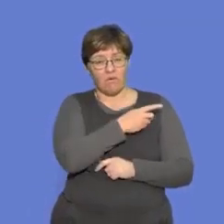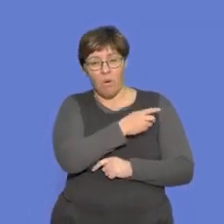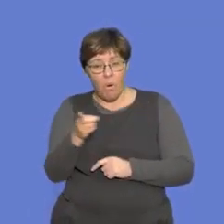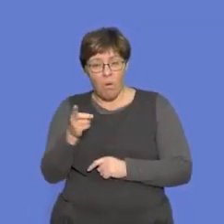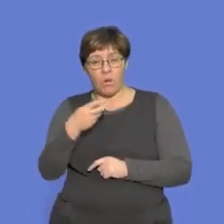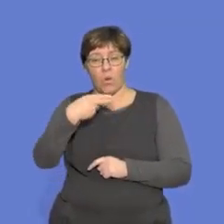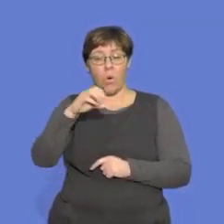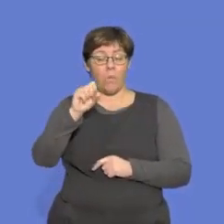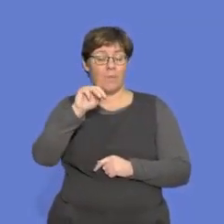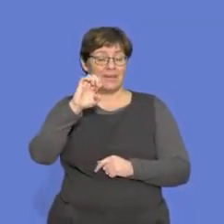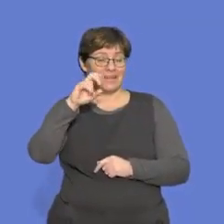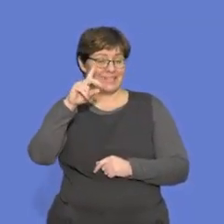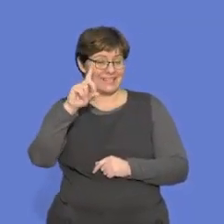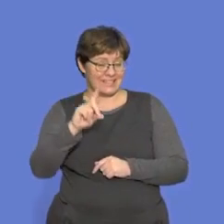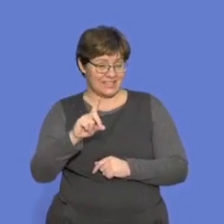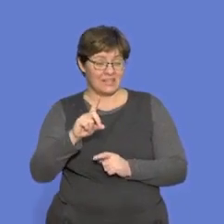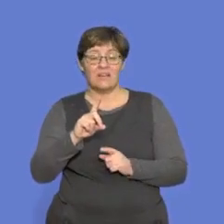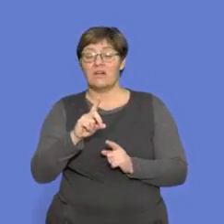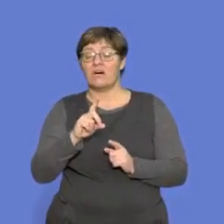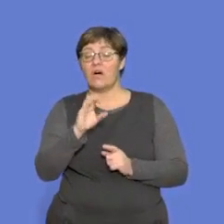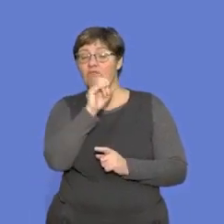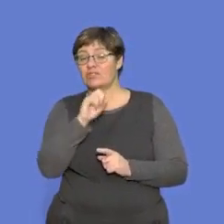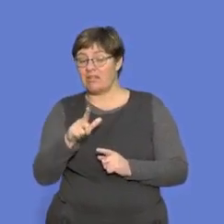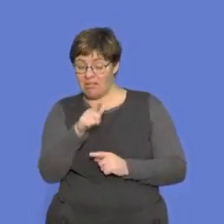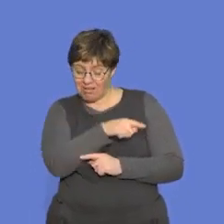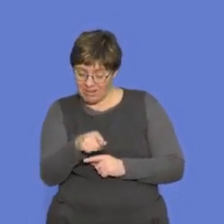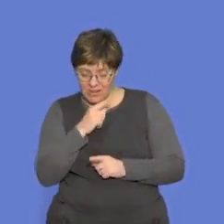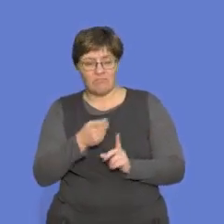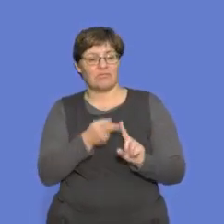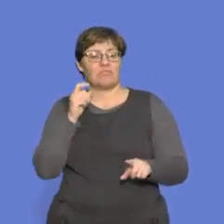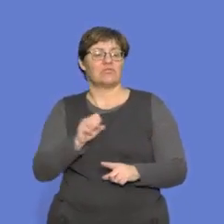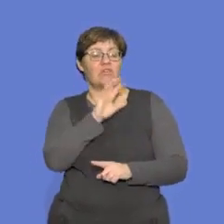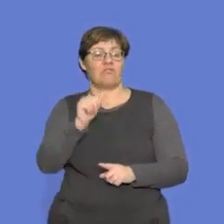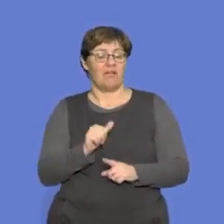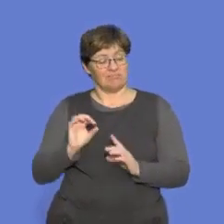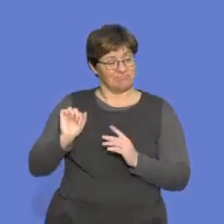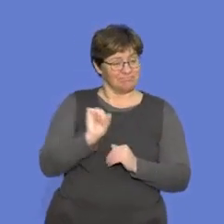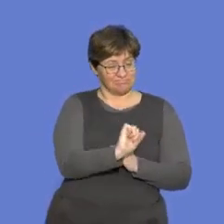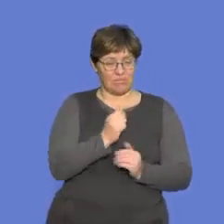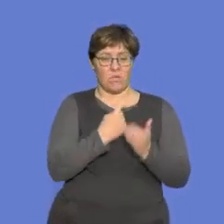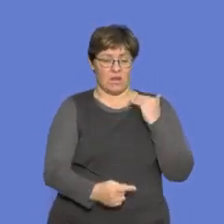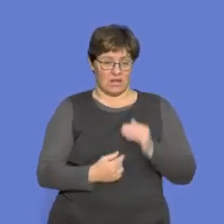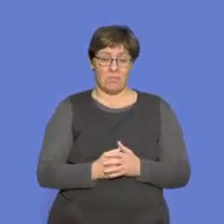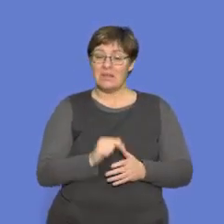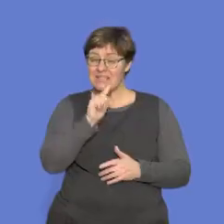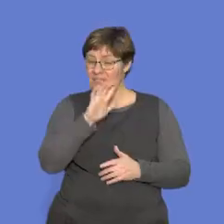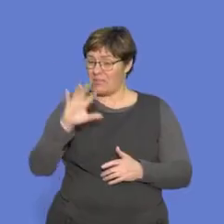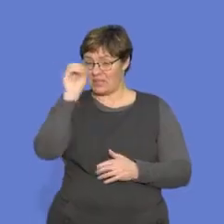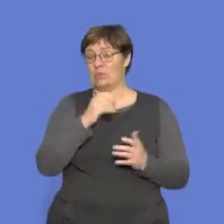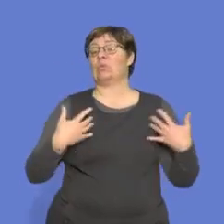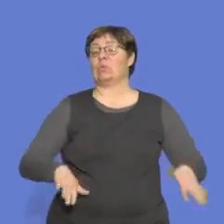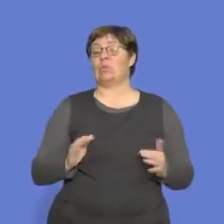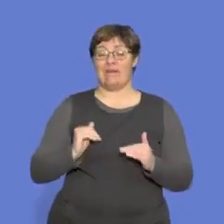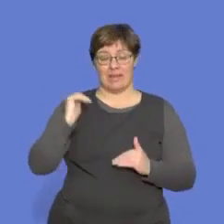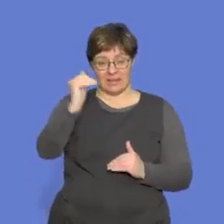are found in Africa, coming from exclusively South Africa. And that's a high concentration. And what does that mean? It